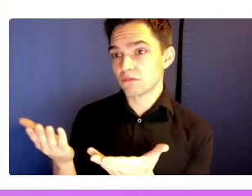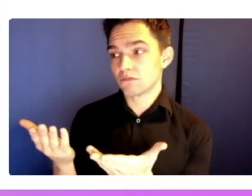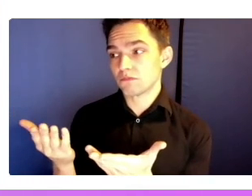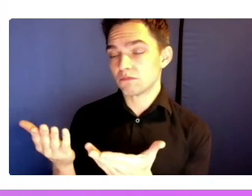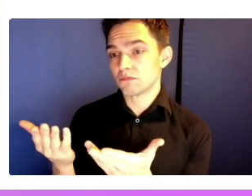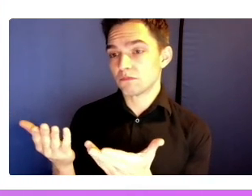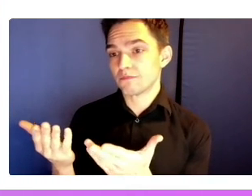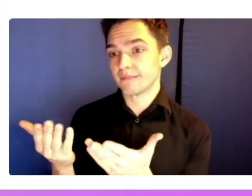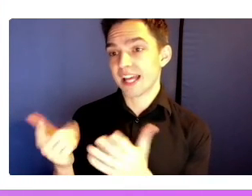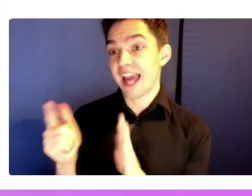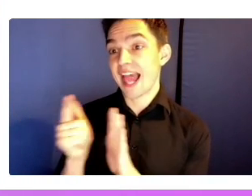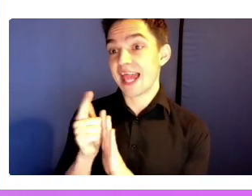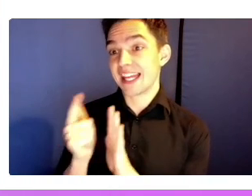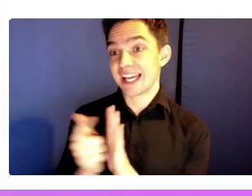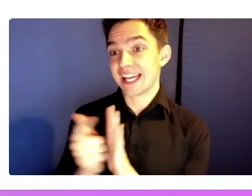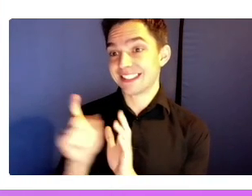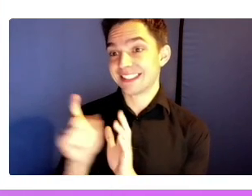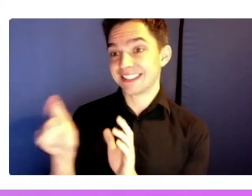legal need